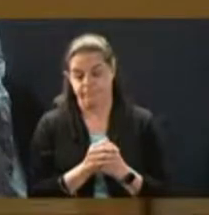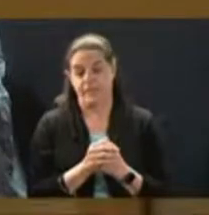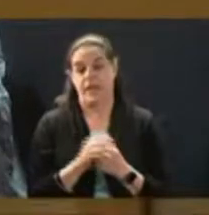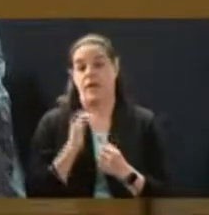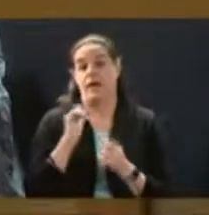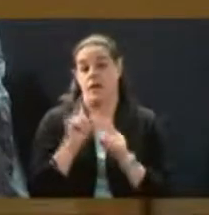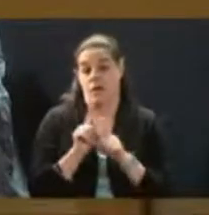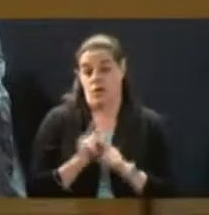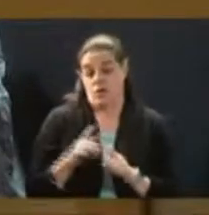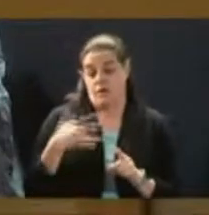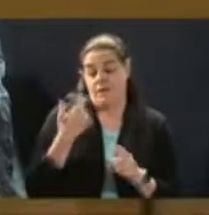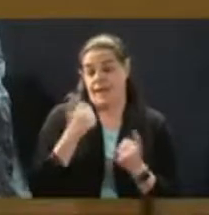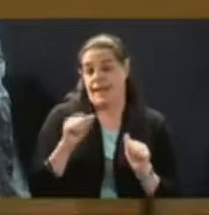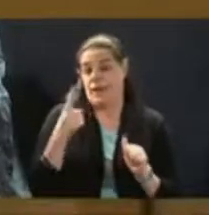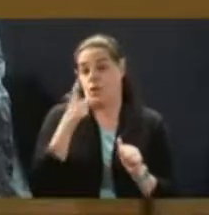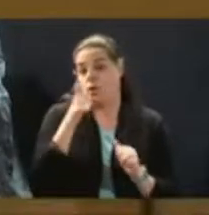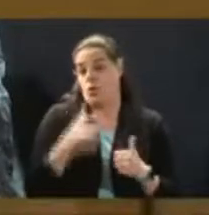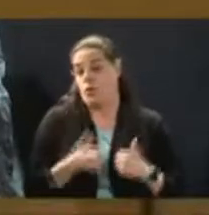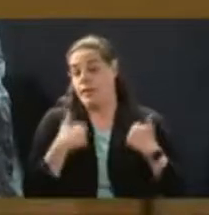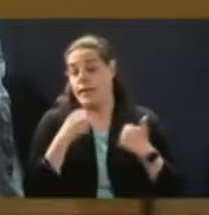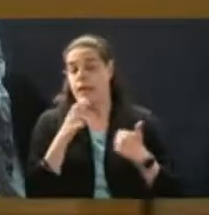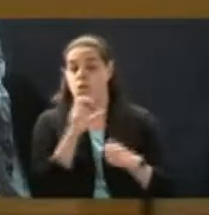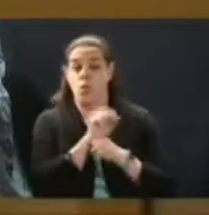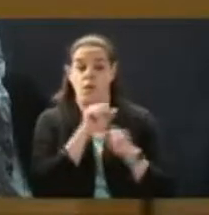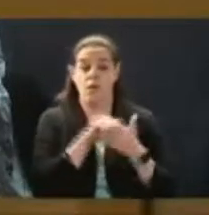by this is aware